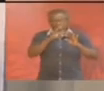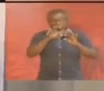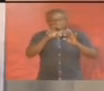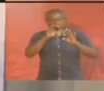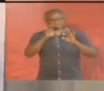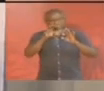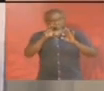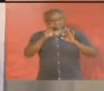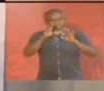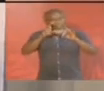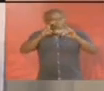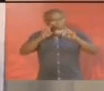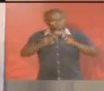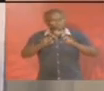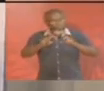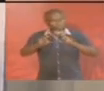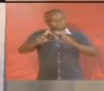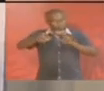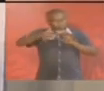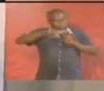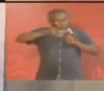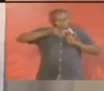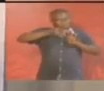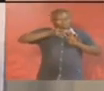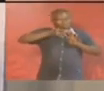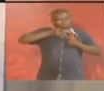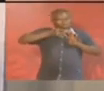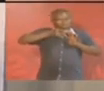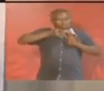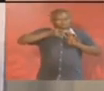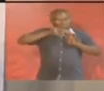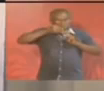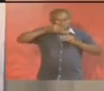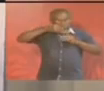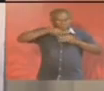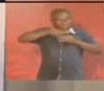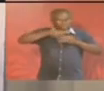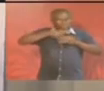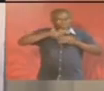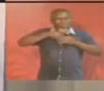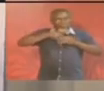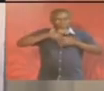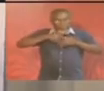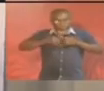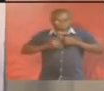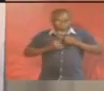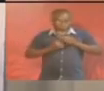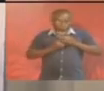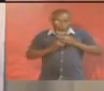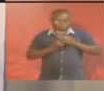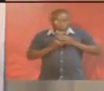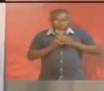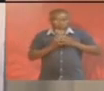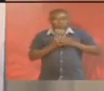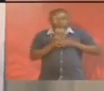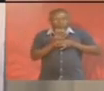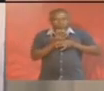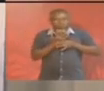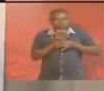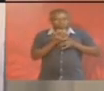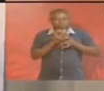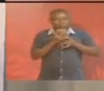replicate, and then begin to shed from your system one way or the other in order for you to be